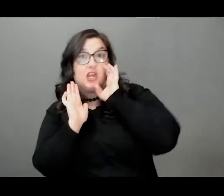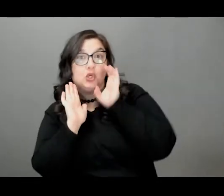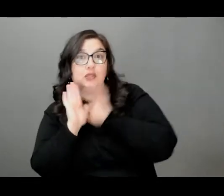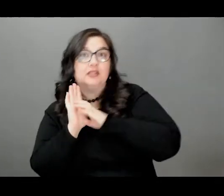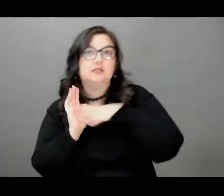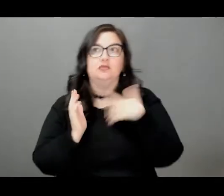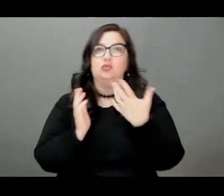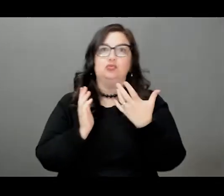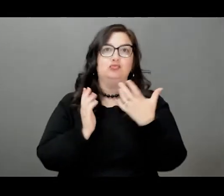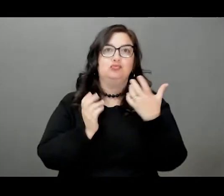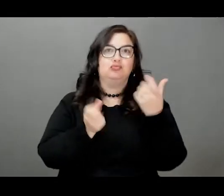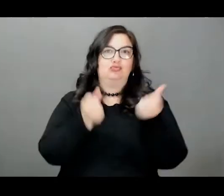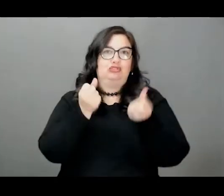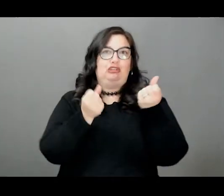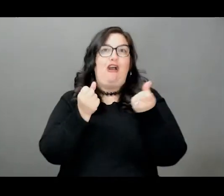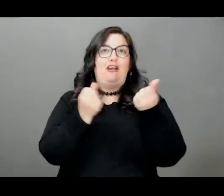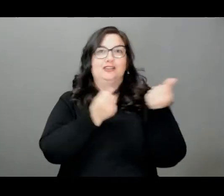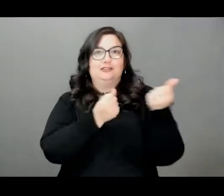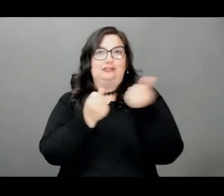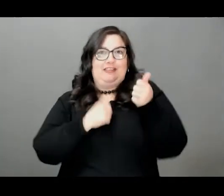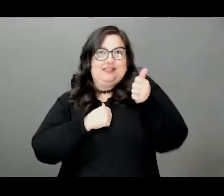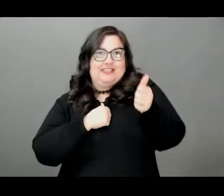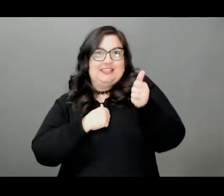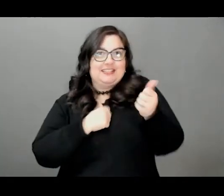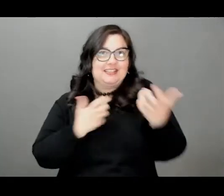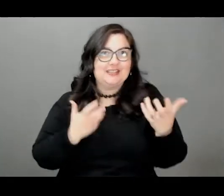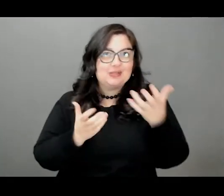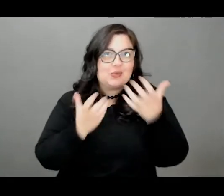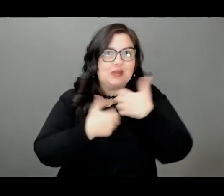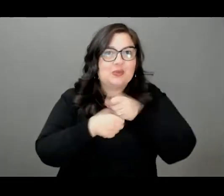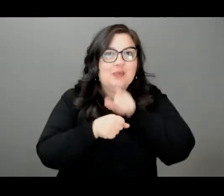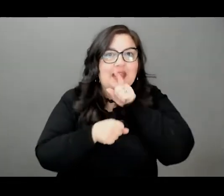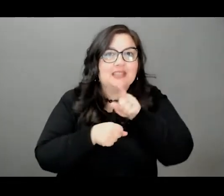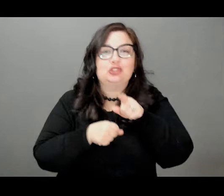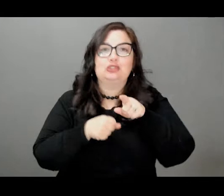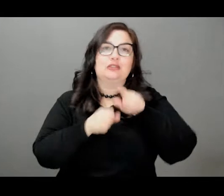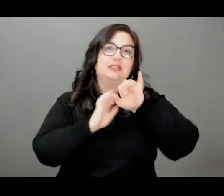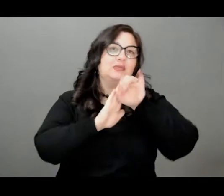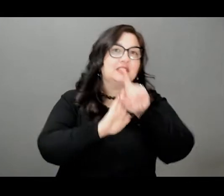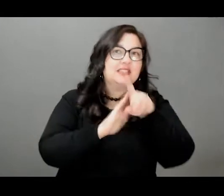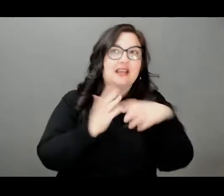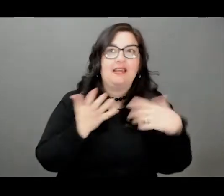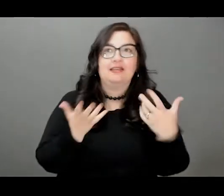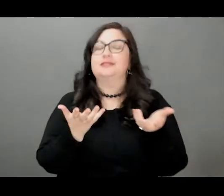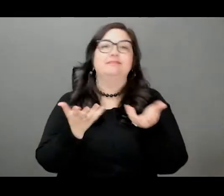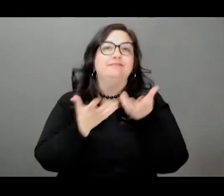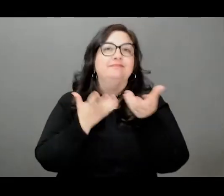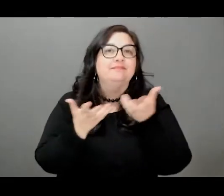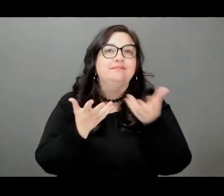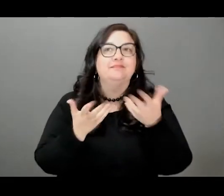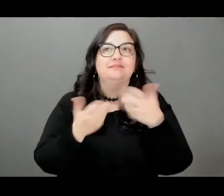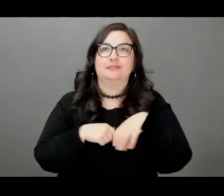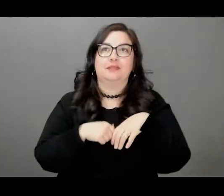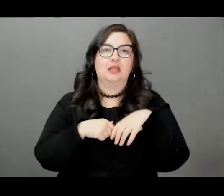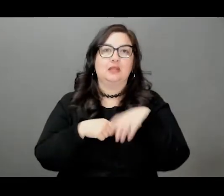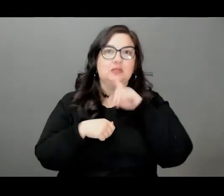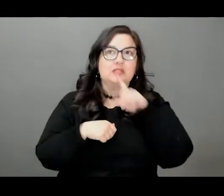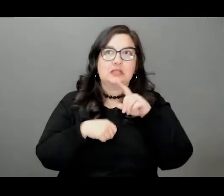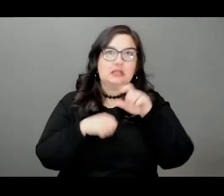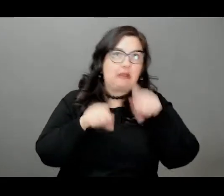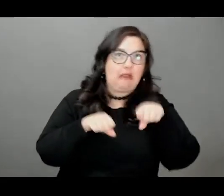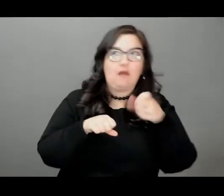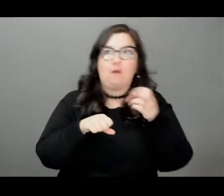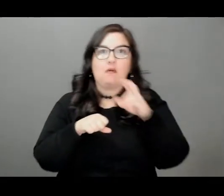is span across, let's say, from medical imaging to self-driving cars, right? Where you want to make sure that, hey, let's say you want